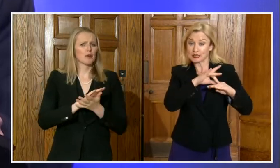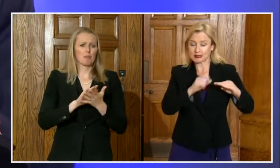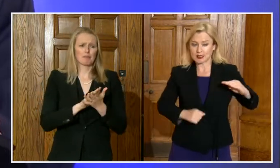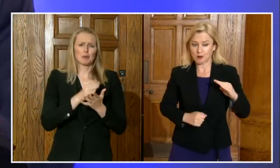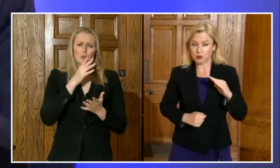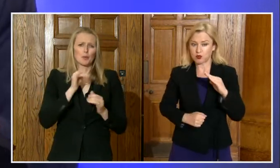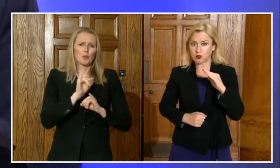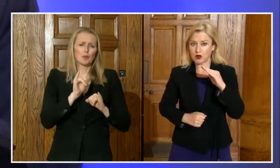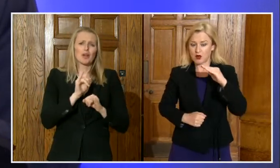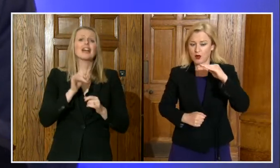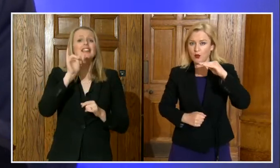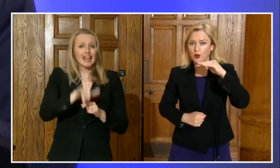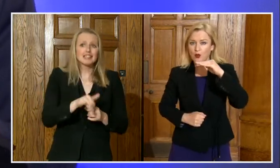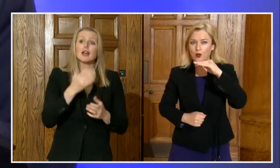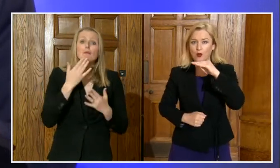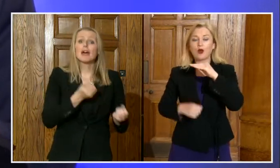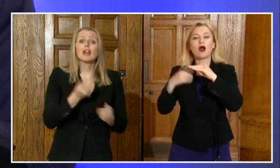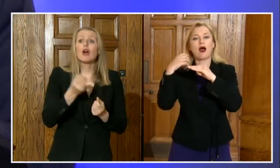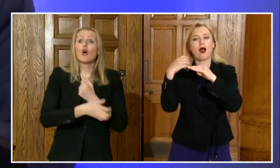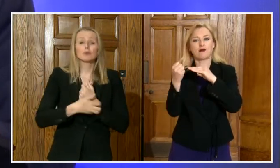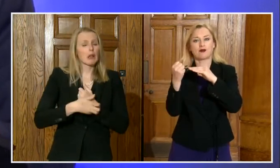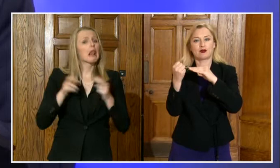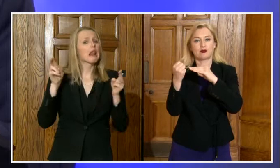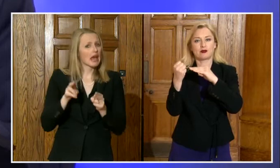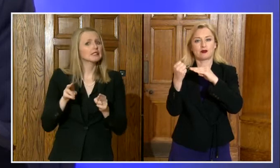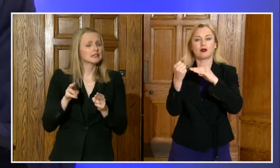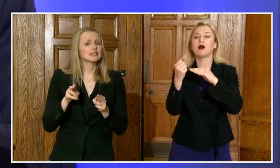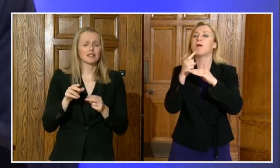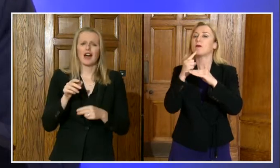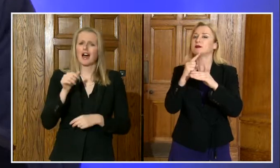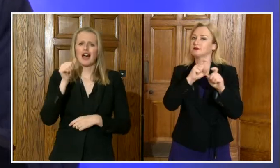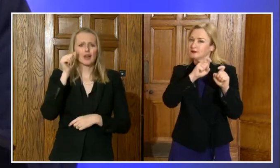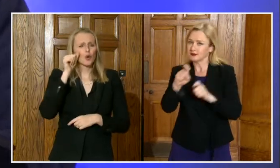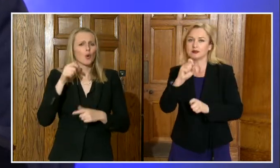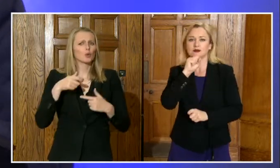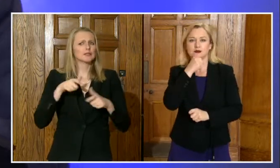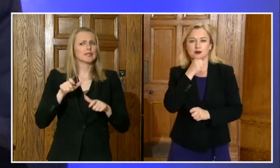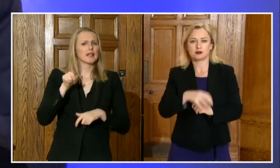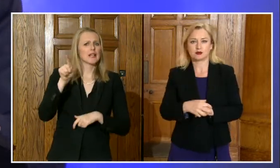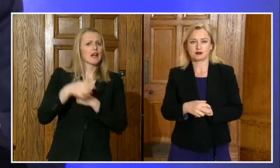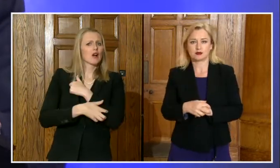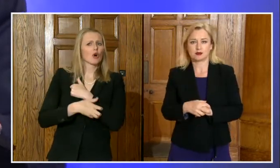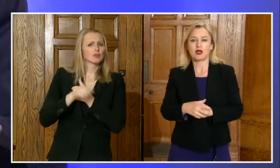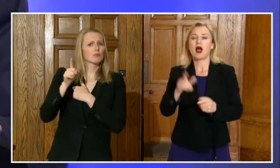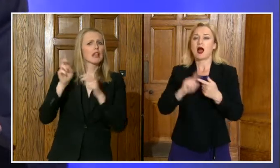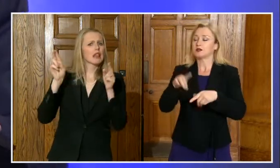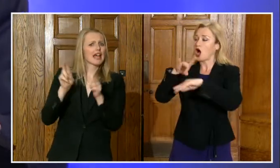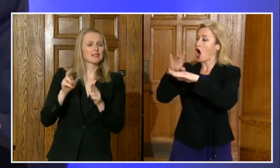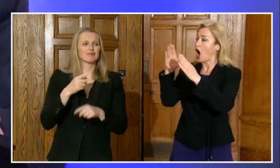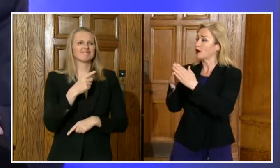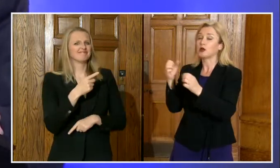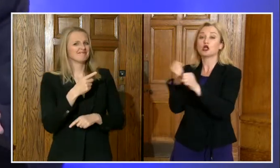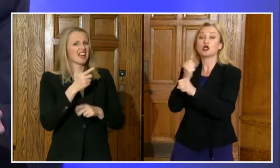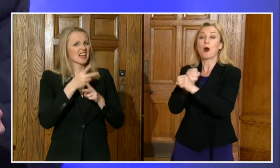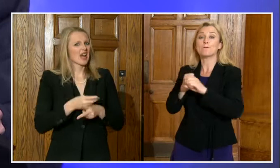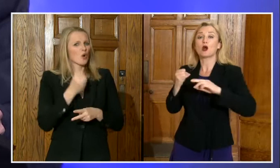are falling, I remain acutely aware that the frontline fight has moved to our care homes. From